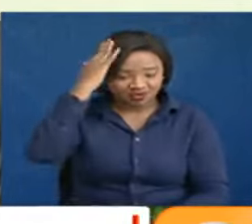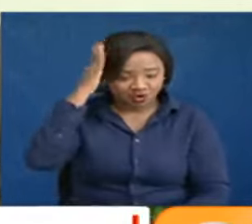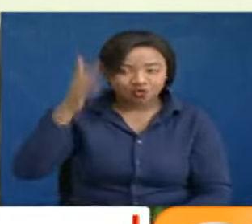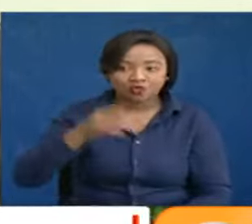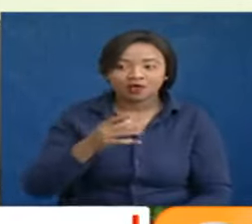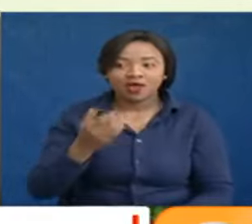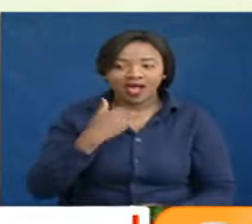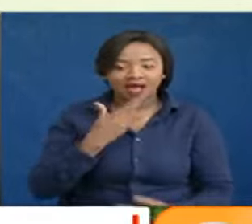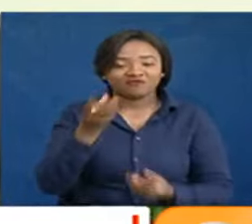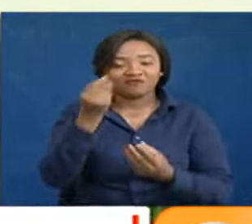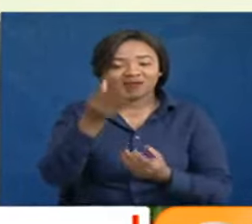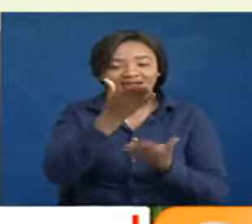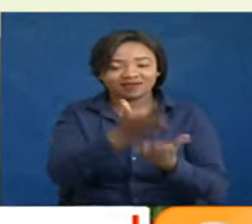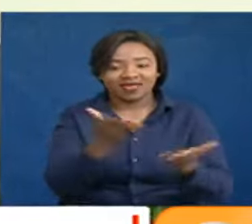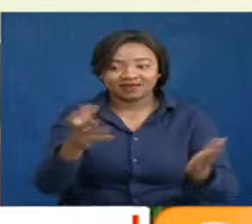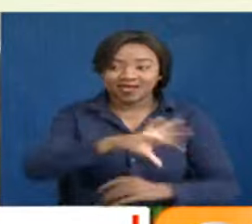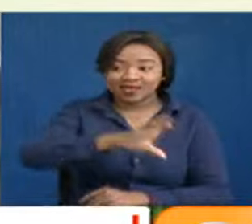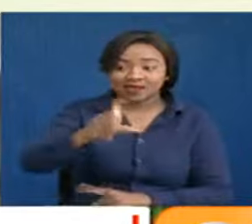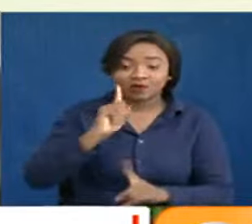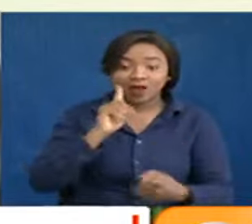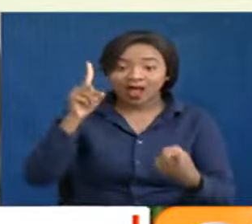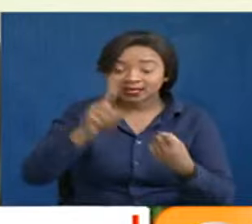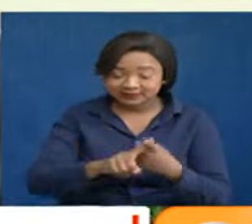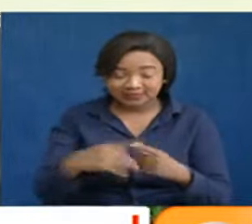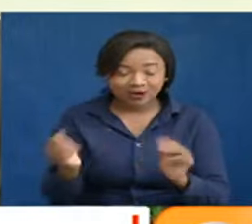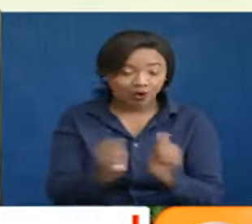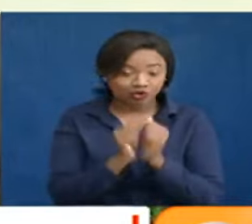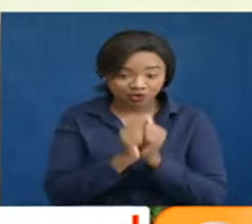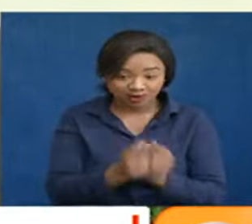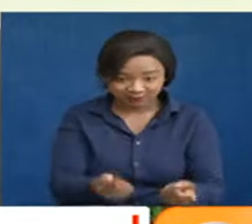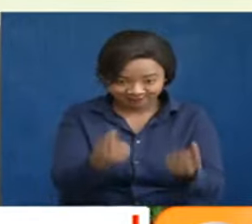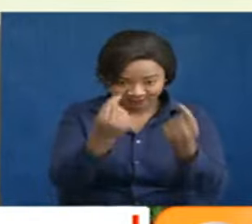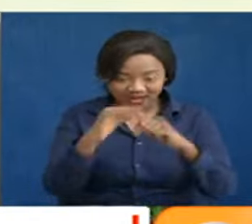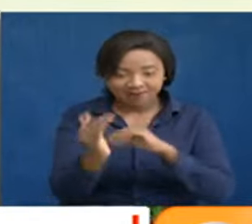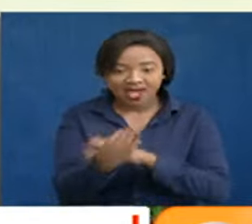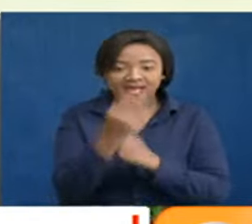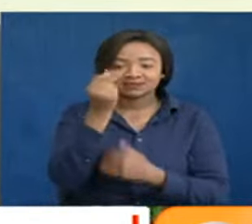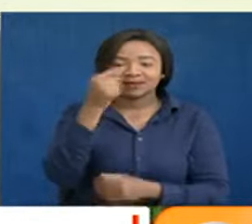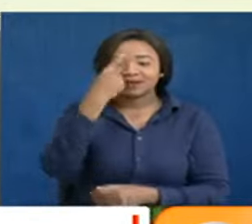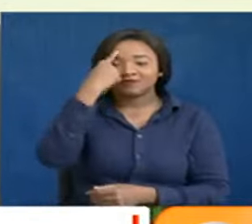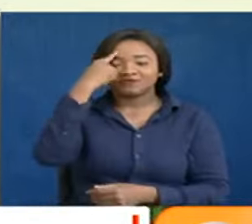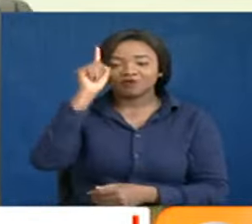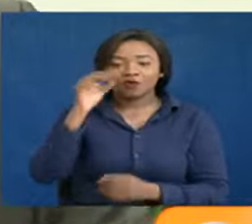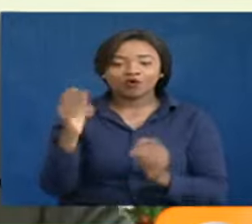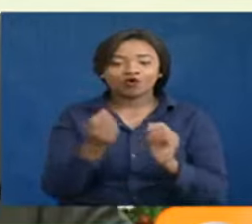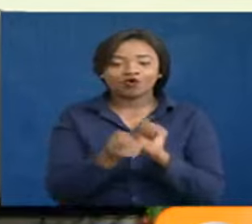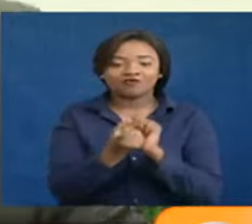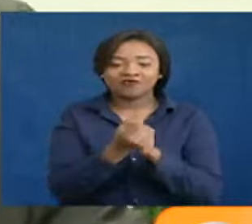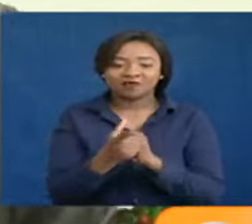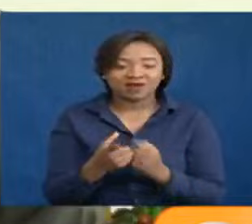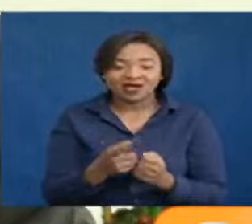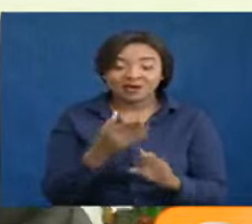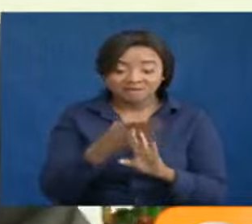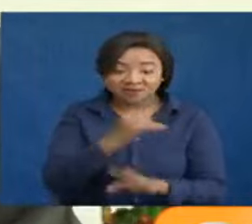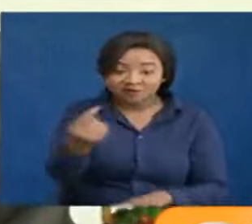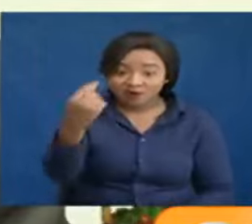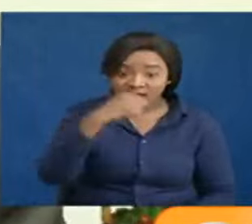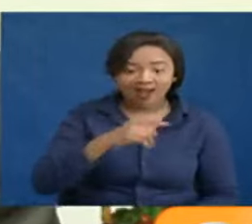of October. Let them come again and ask me for the month of November. In fact, even before they come, I will transfer the money for